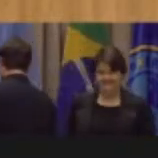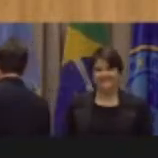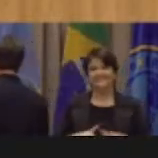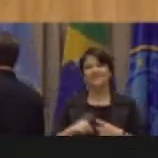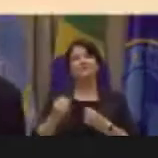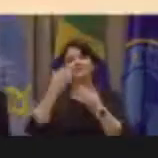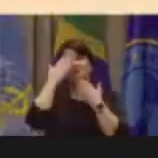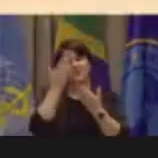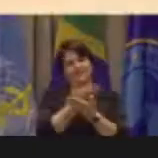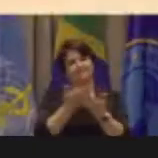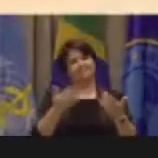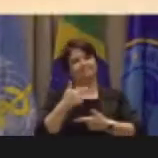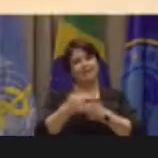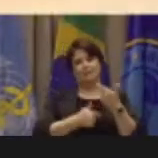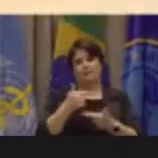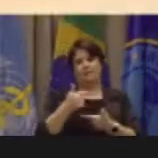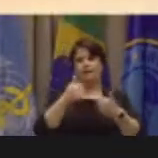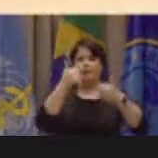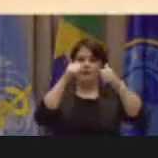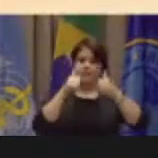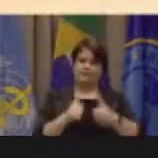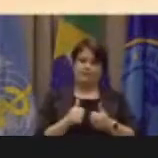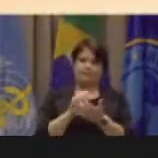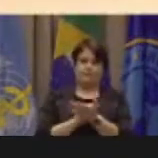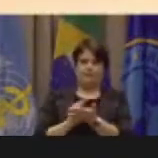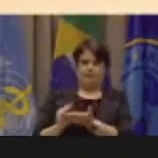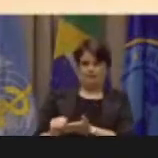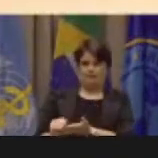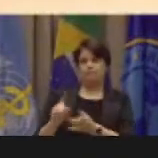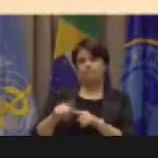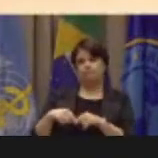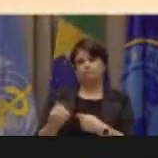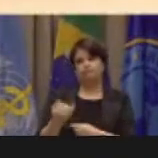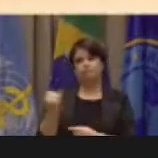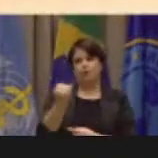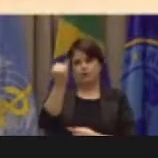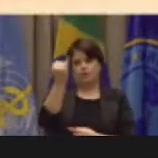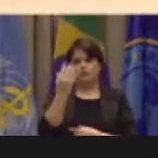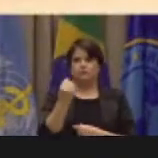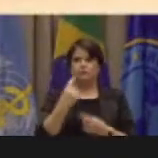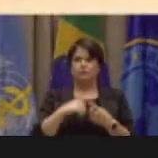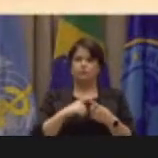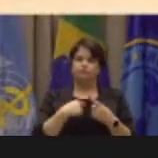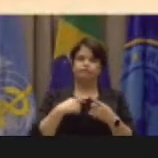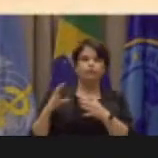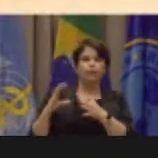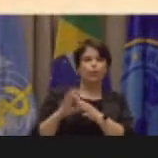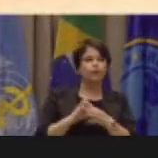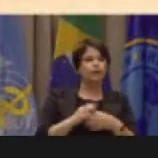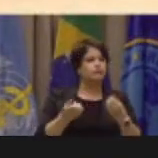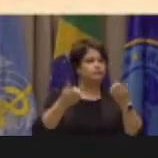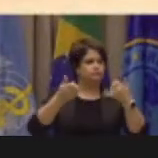2 days. And also, data analysis is really important.